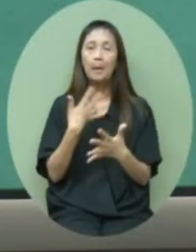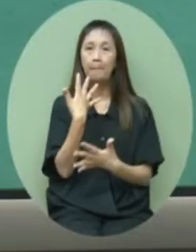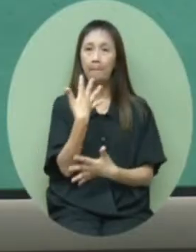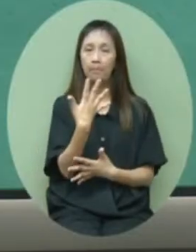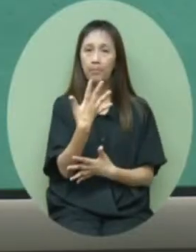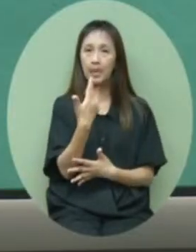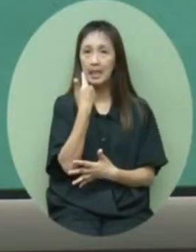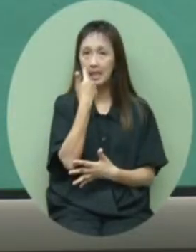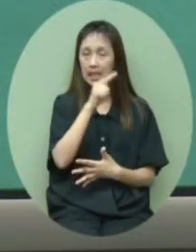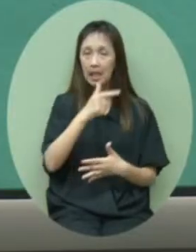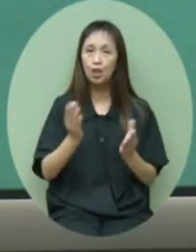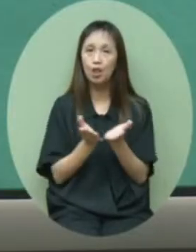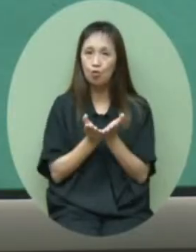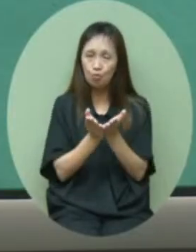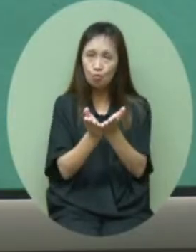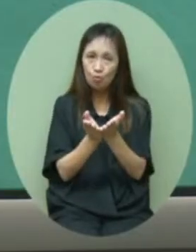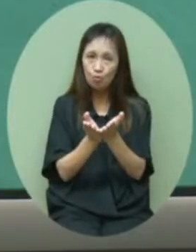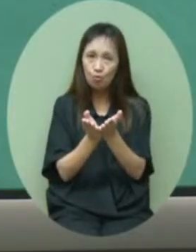between